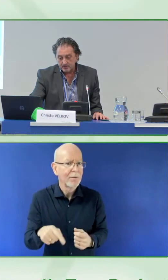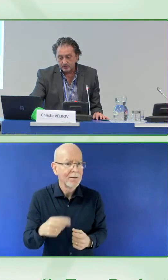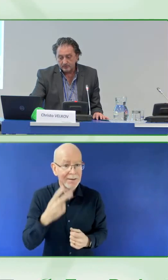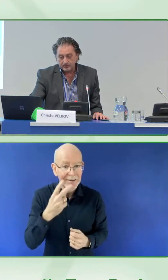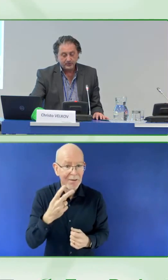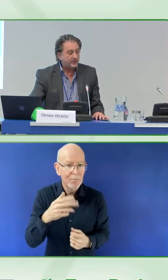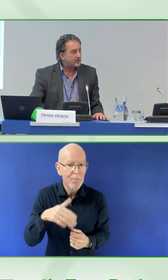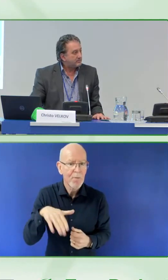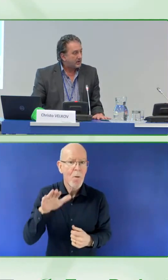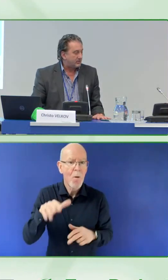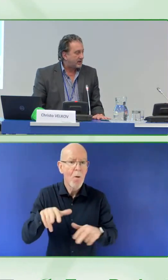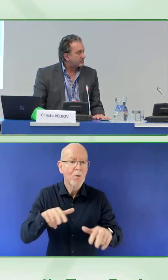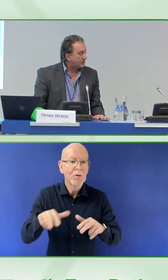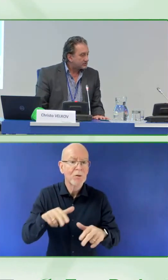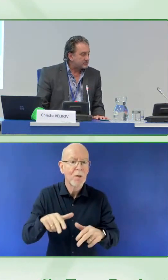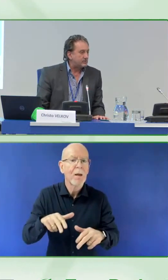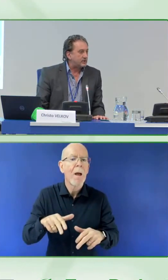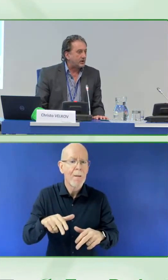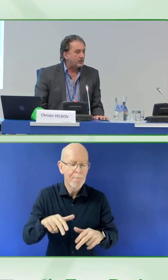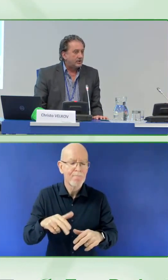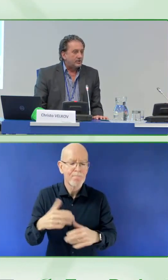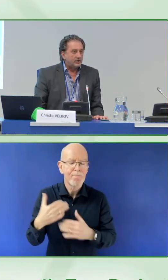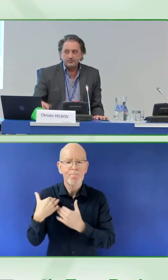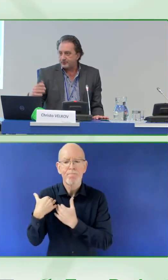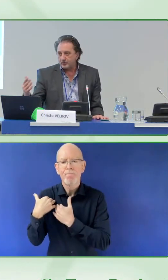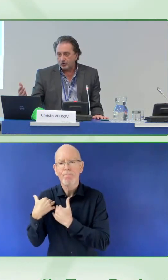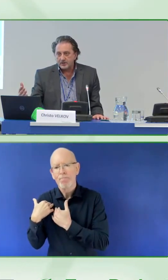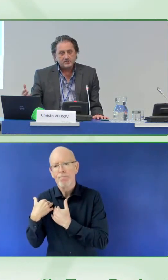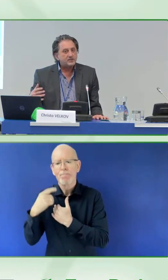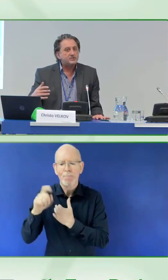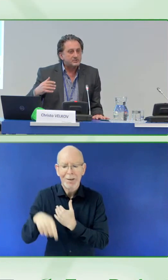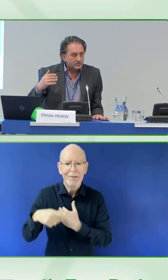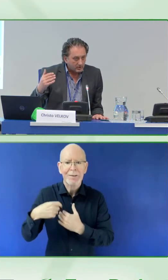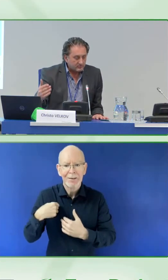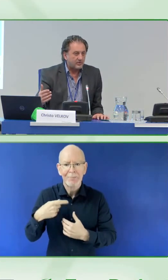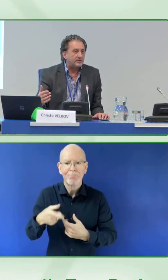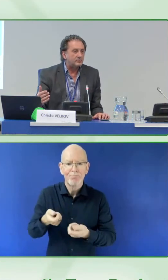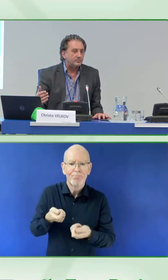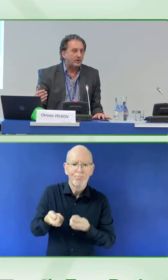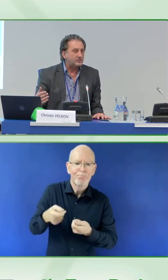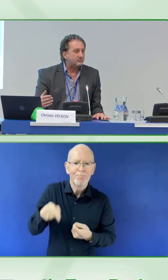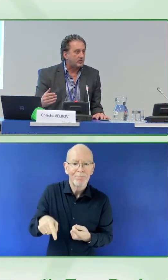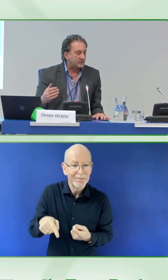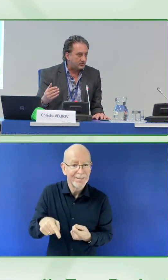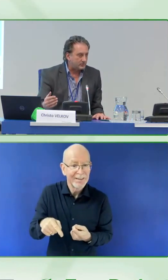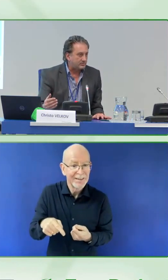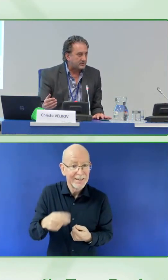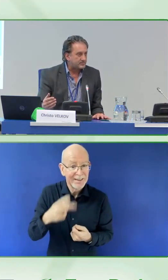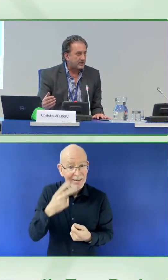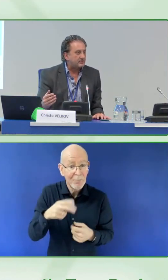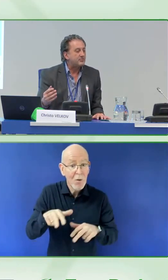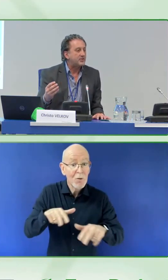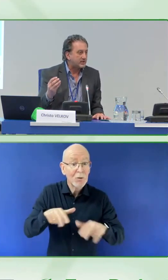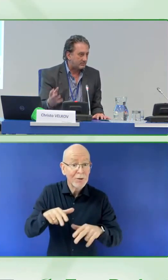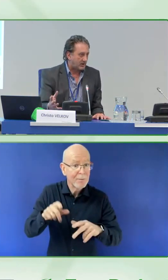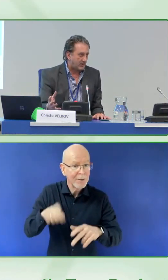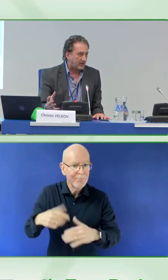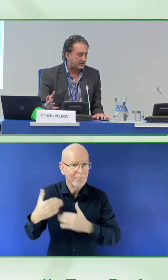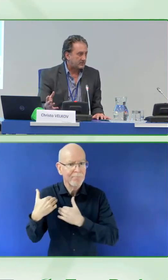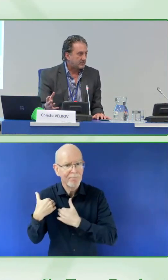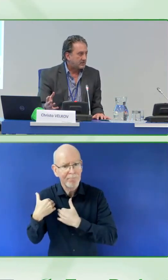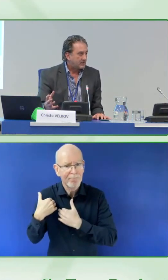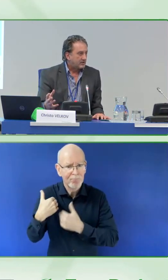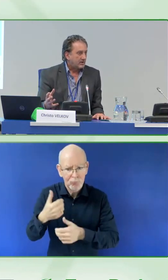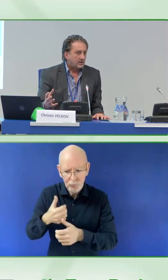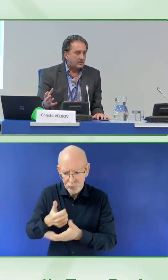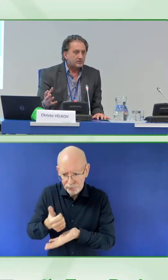But think about that also, you know, if your organization is not ready to approach it from a duty perspective, think about